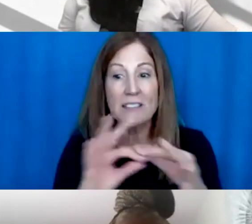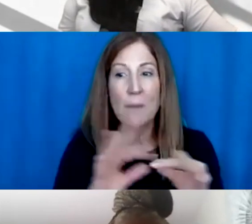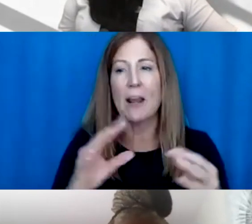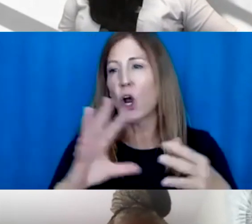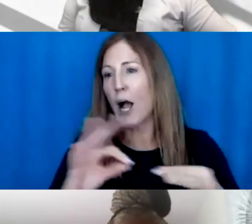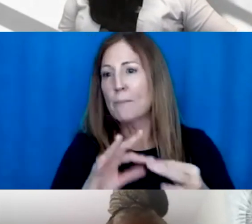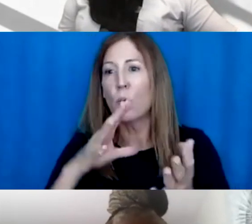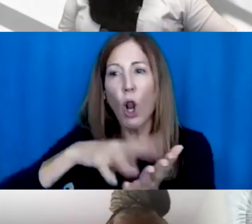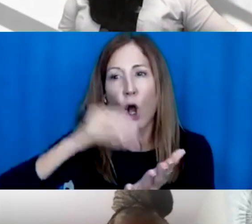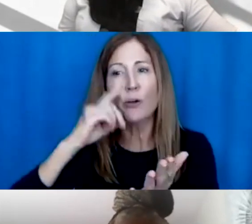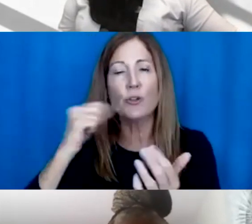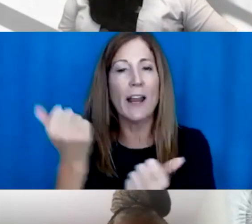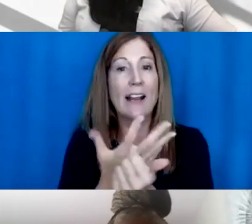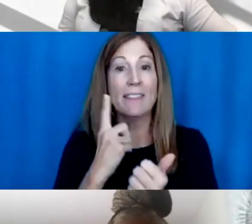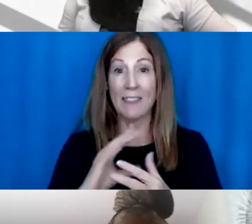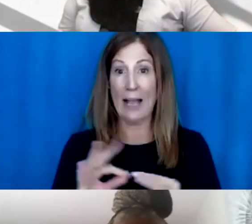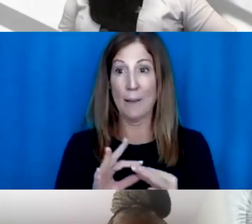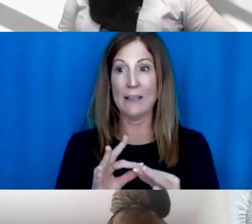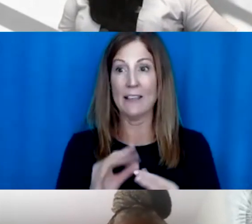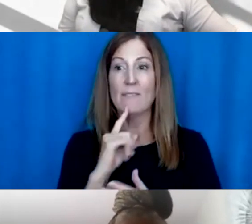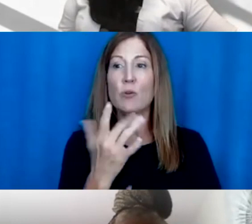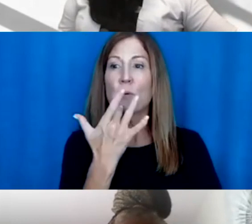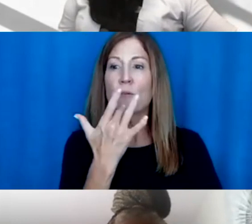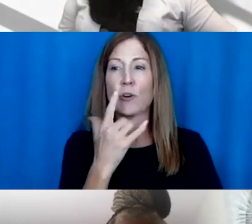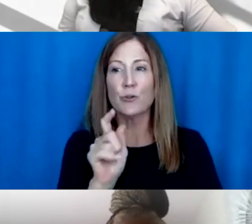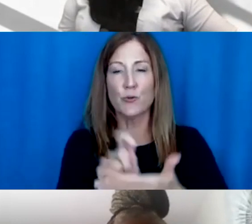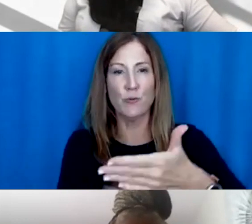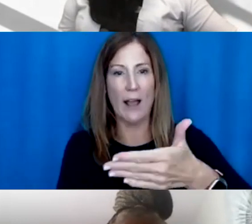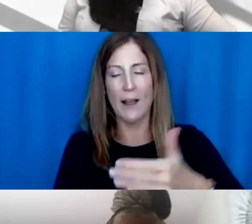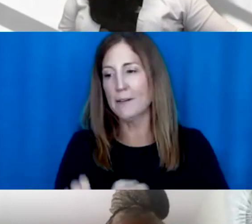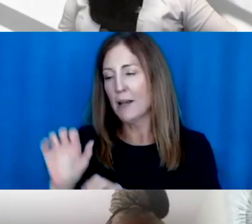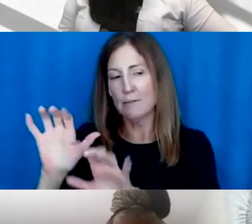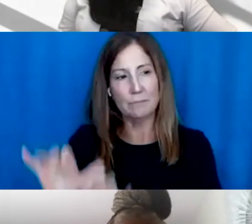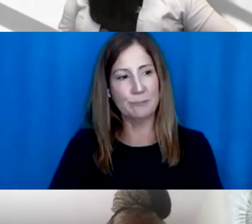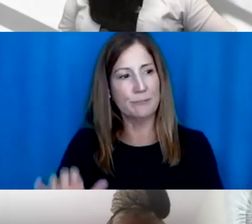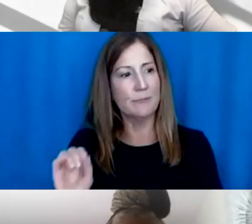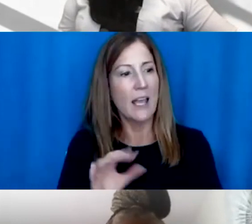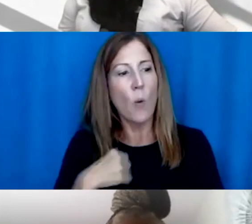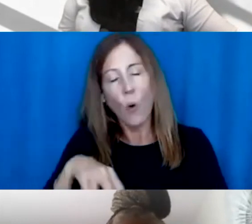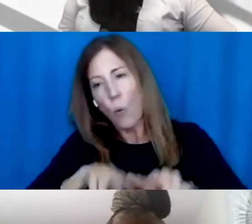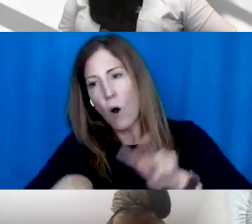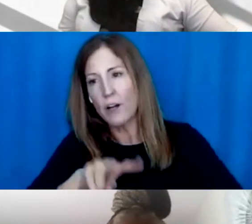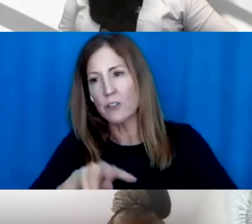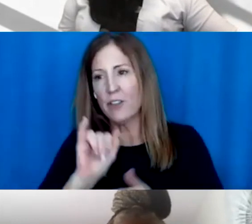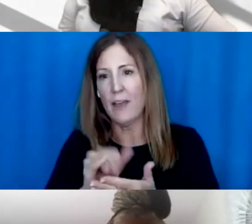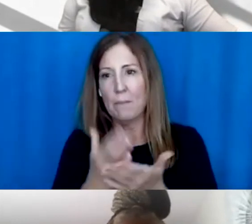right here in the comment section if you prefer to write it. We are monitoring the comment section